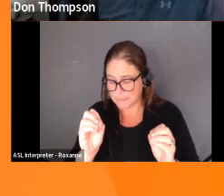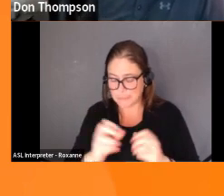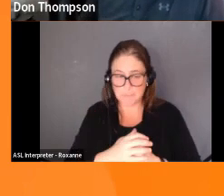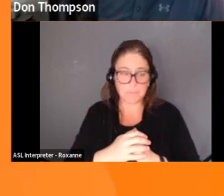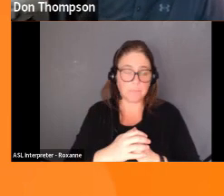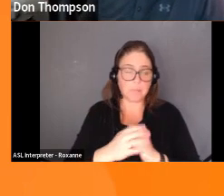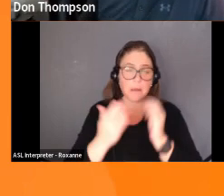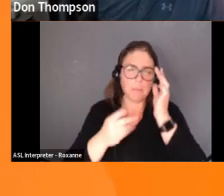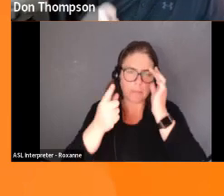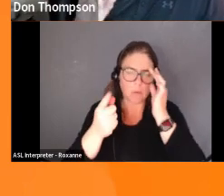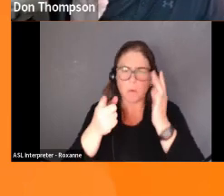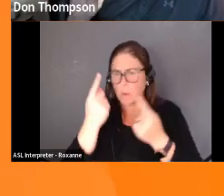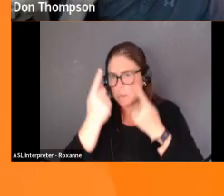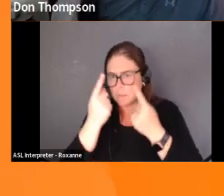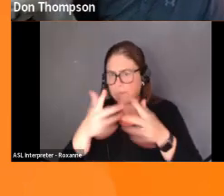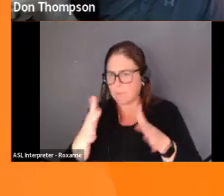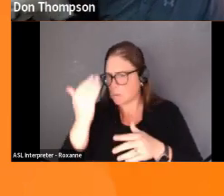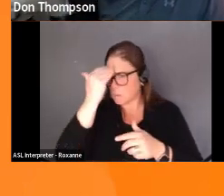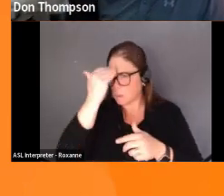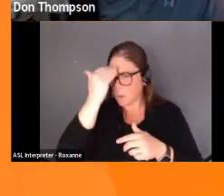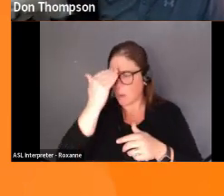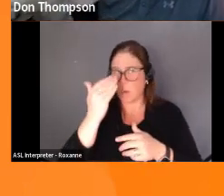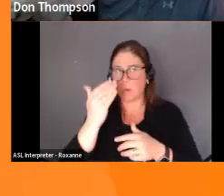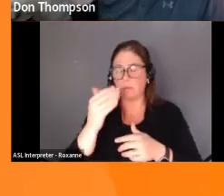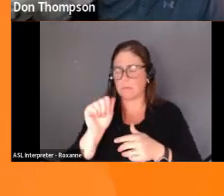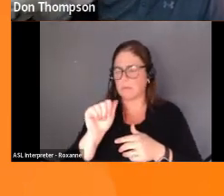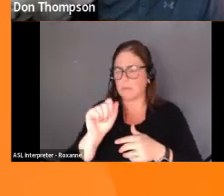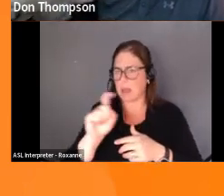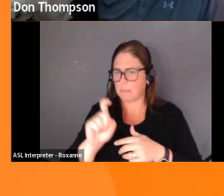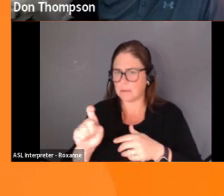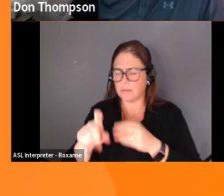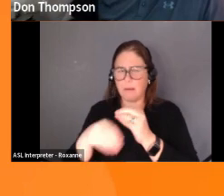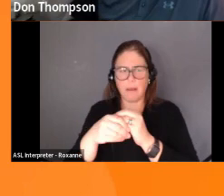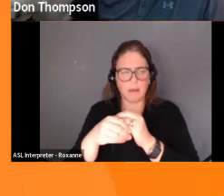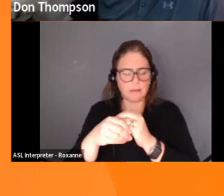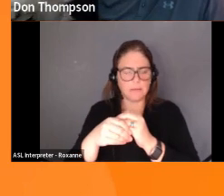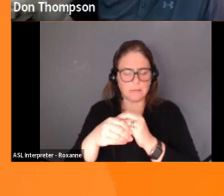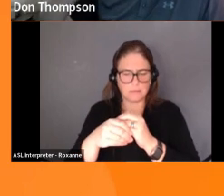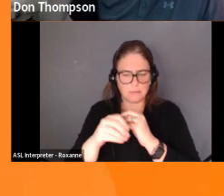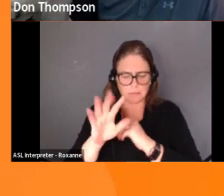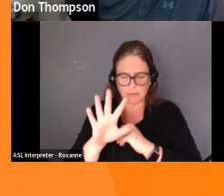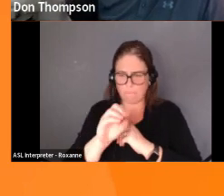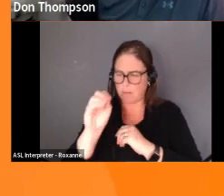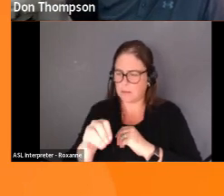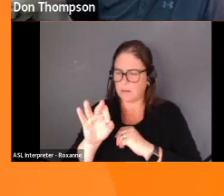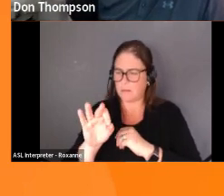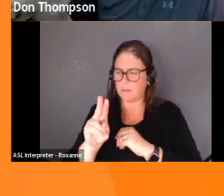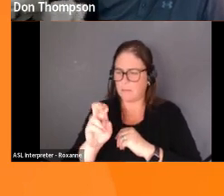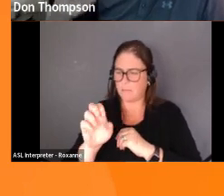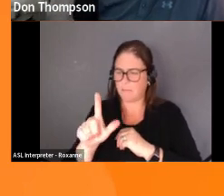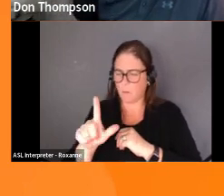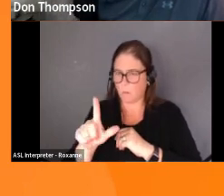if you've looked at Amazon in the past, that Amazon was adding 5% fuel surcharges. There's